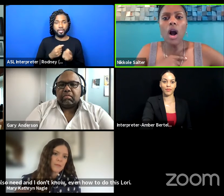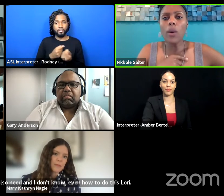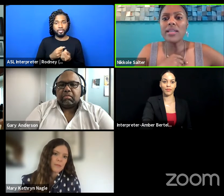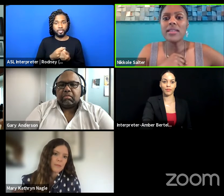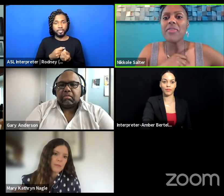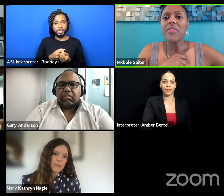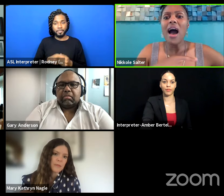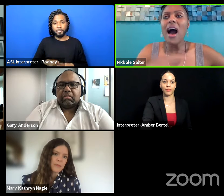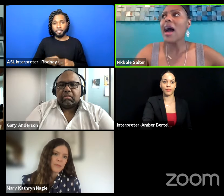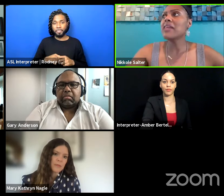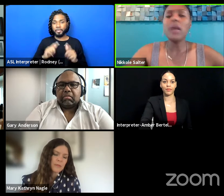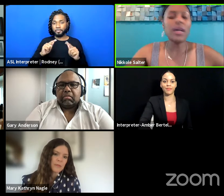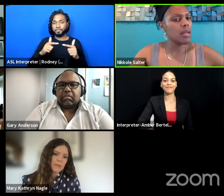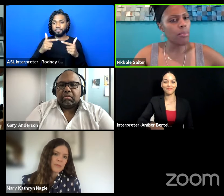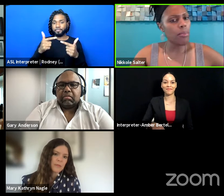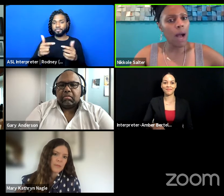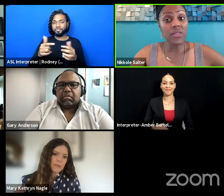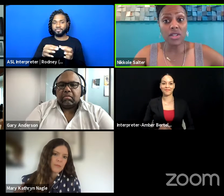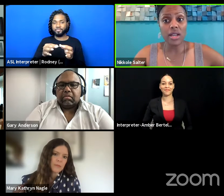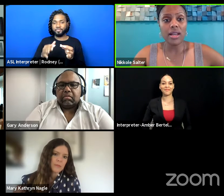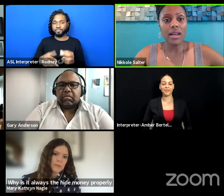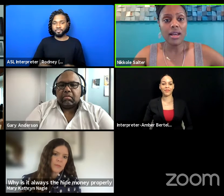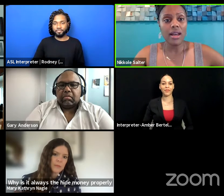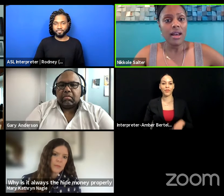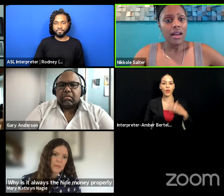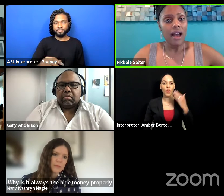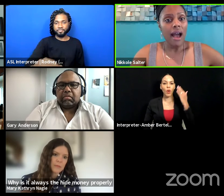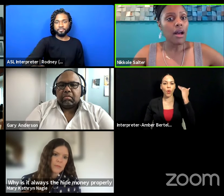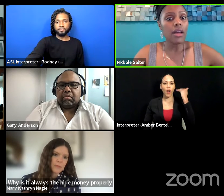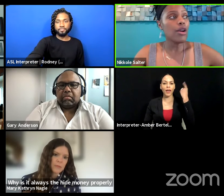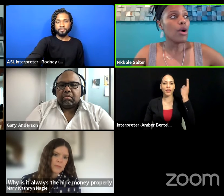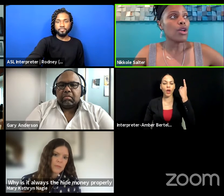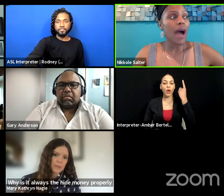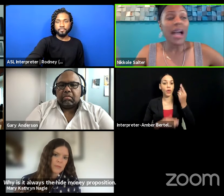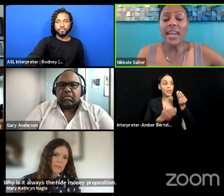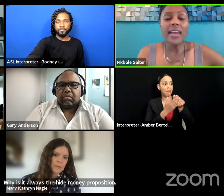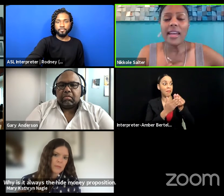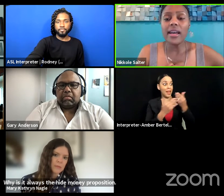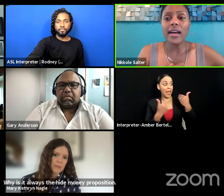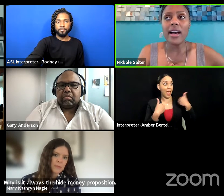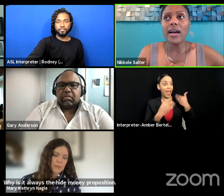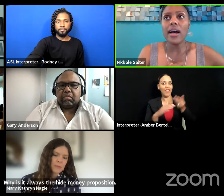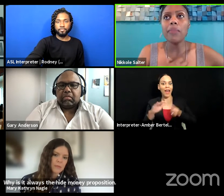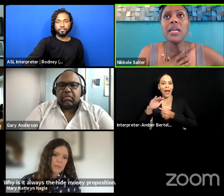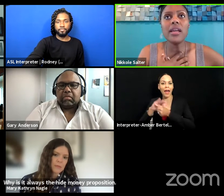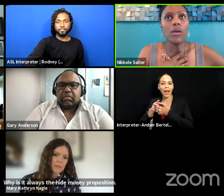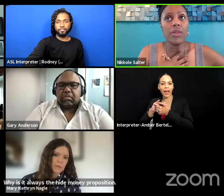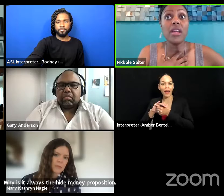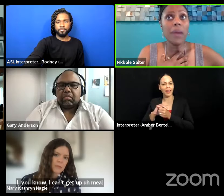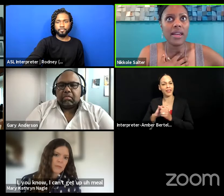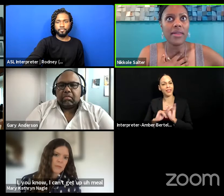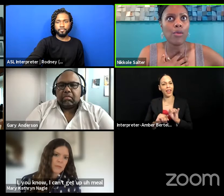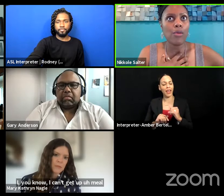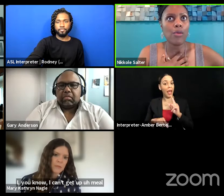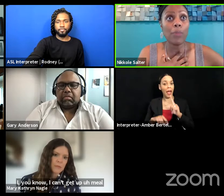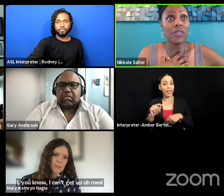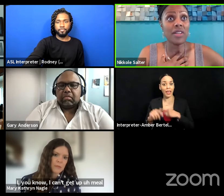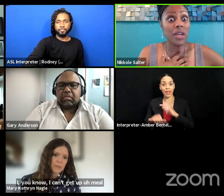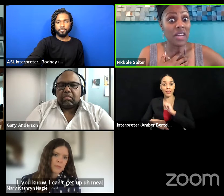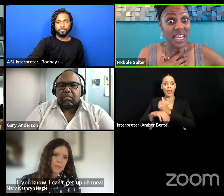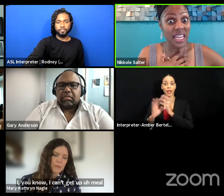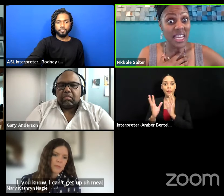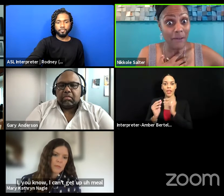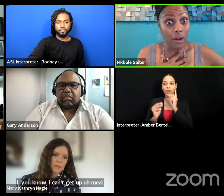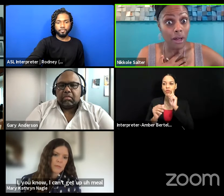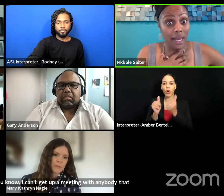Why is it always the hide money proposition? I can't get a meeting with anybody that represents